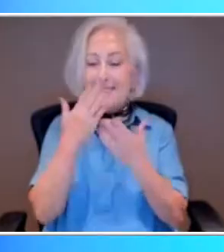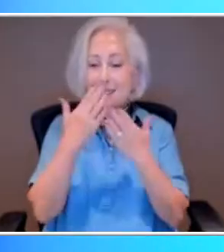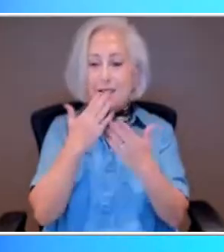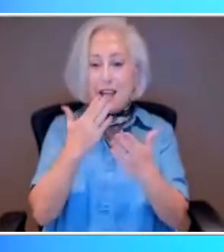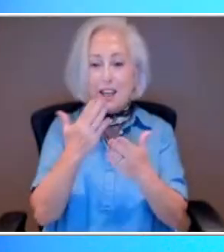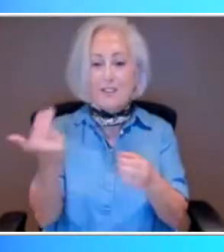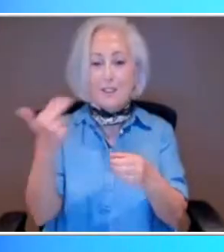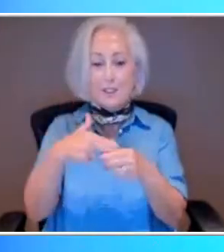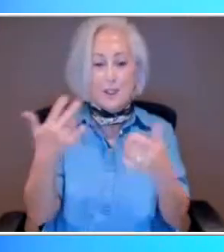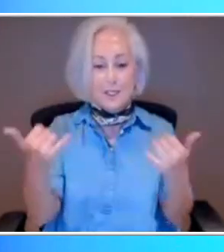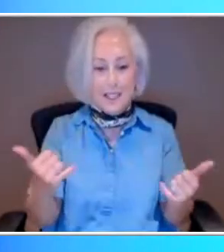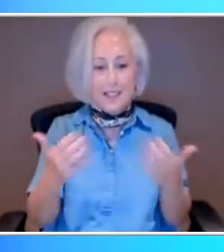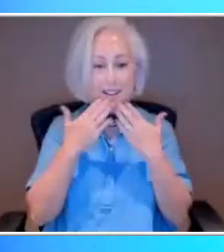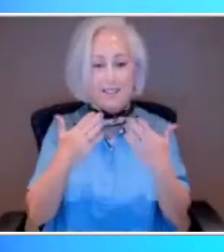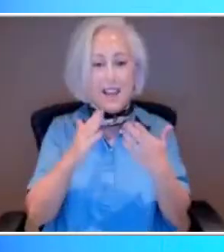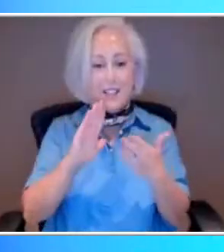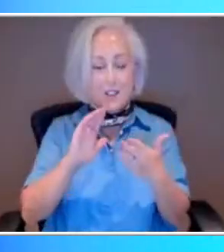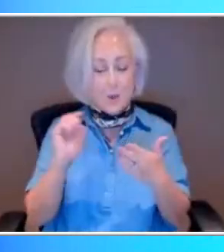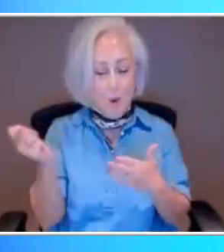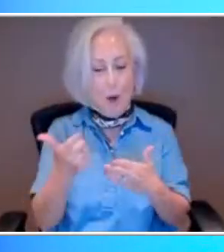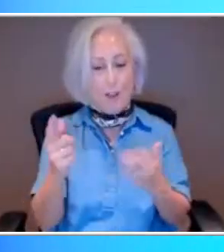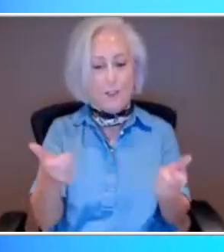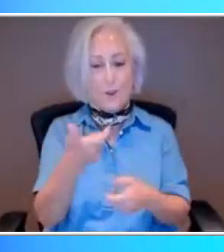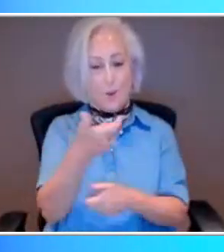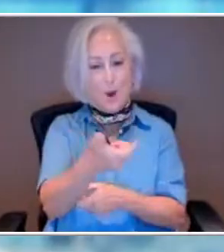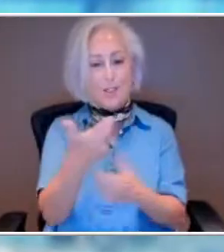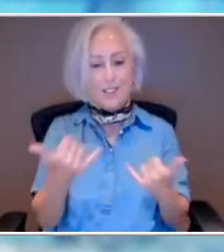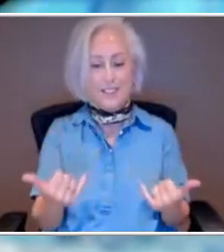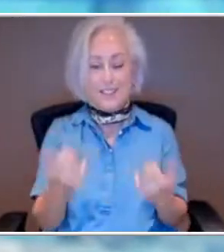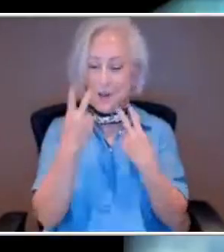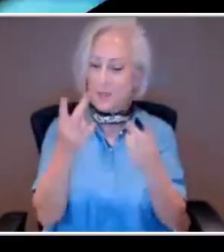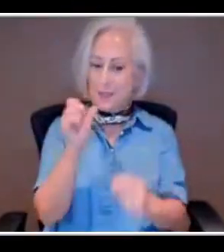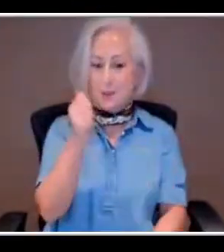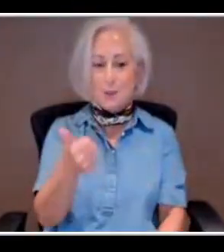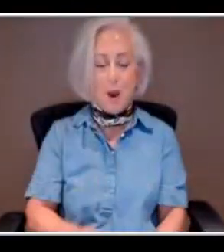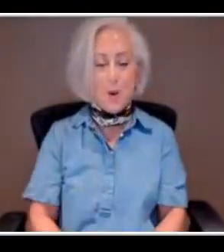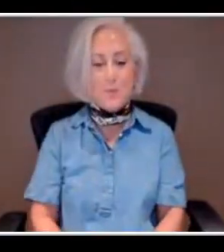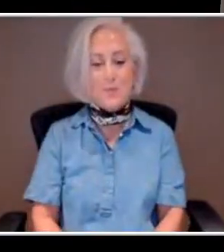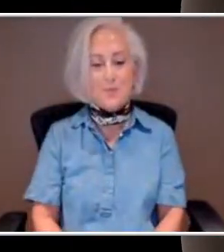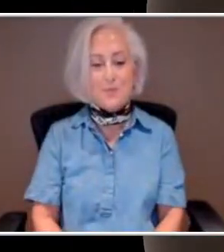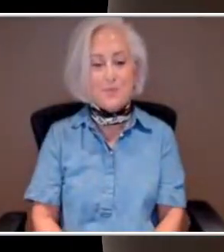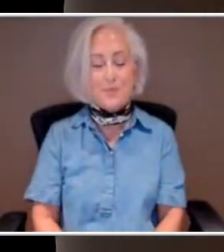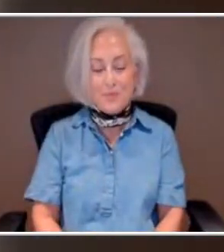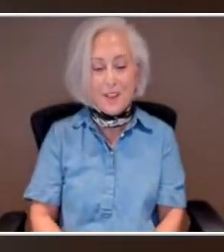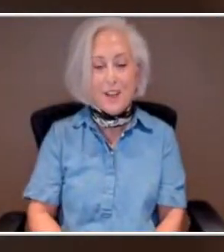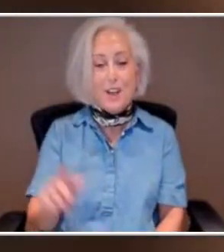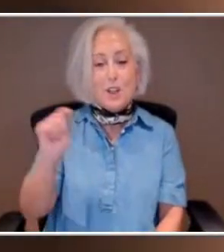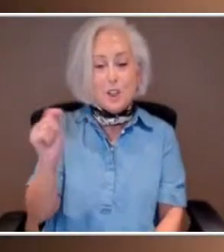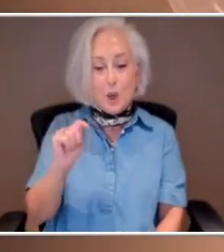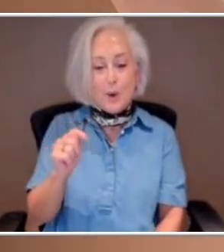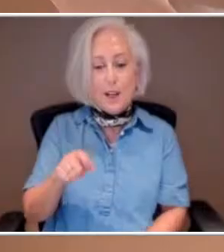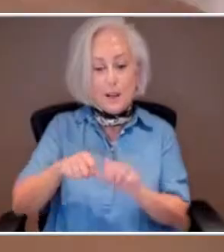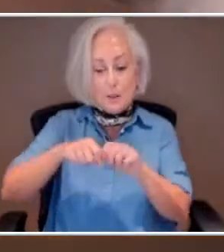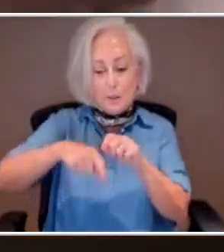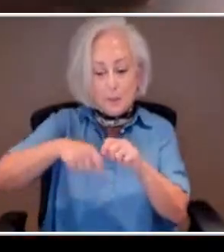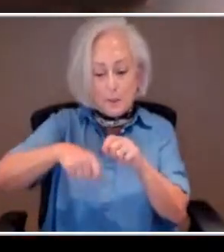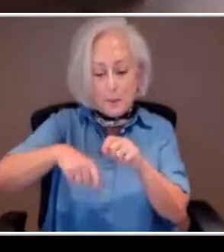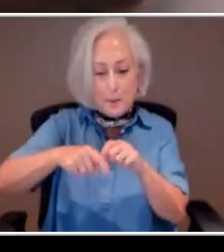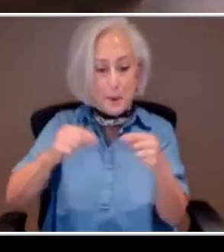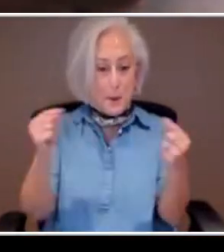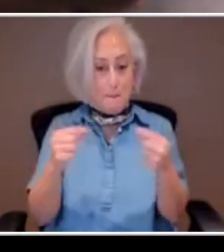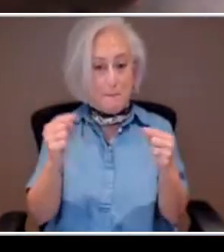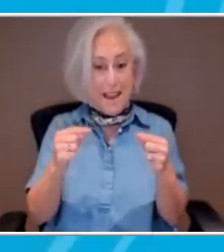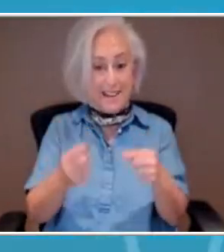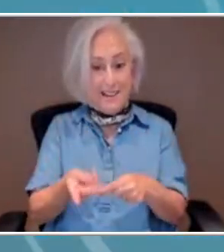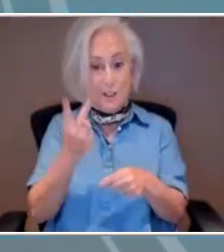and thanks to all of our viewers for being with us today. We'll see you back here tomorrow. Urinary incontinence and pain are two common symptoms in